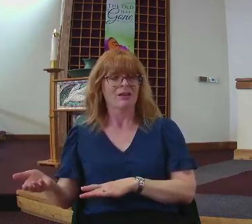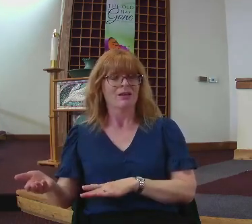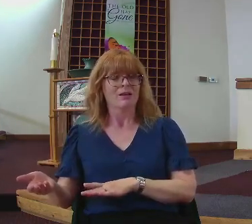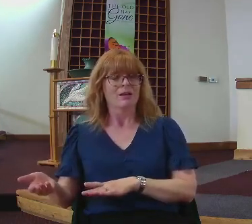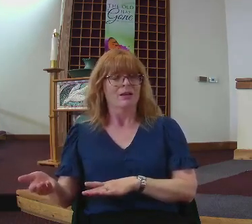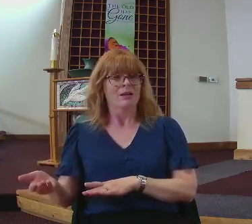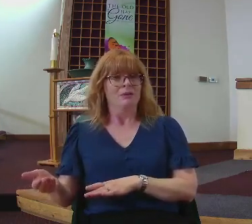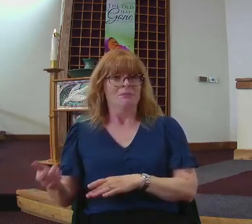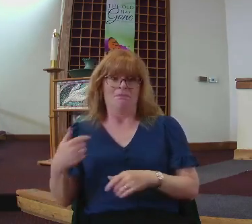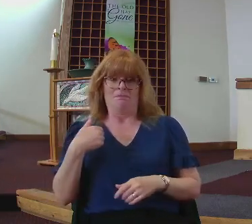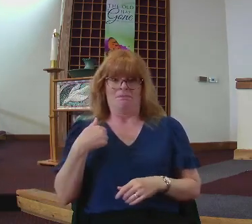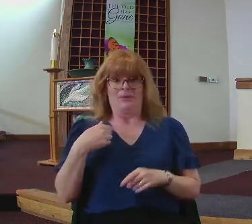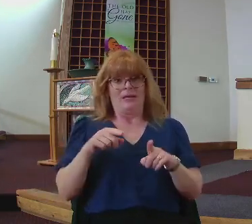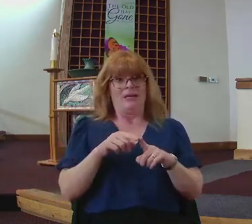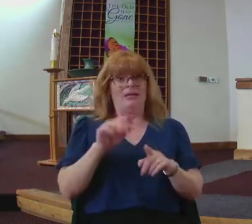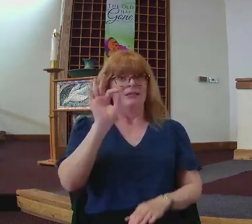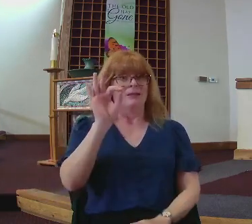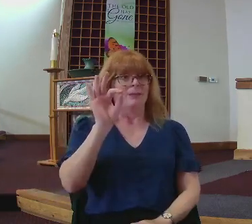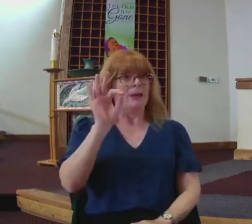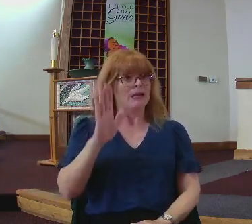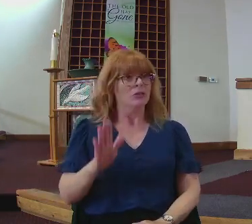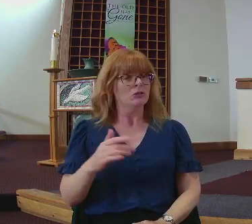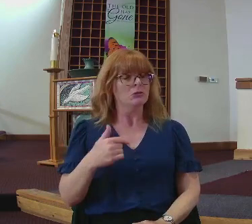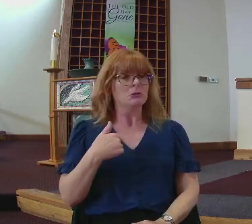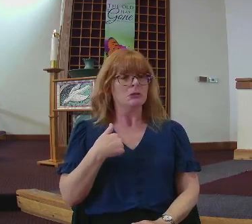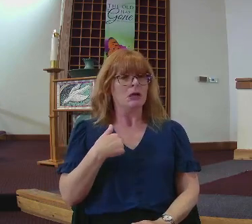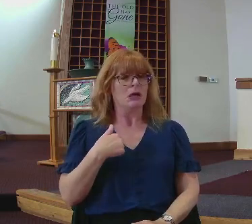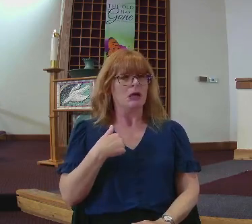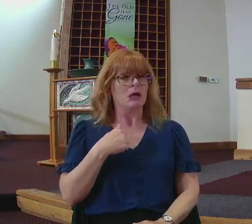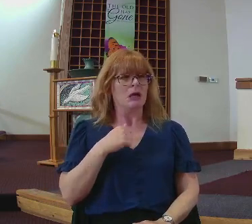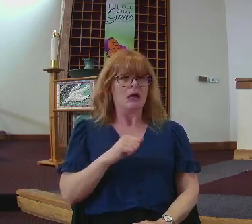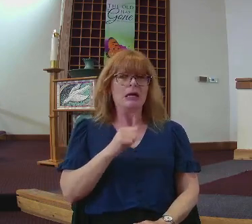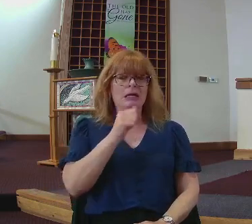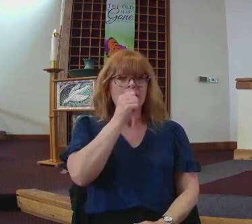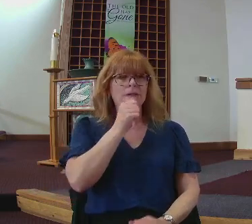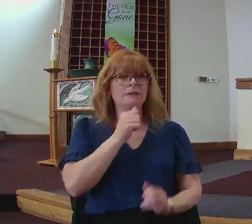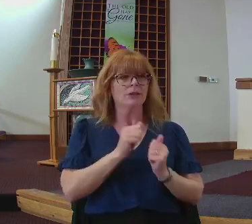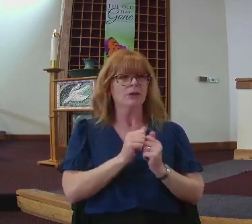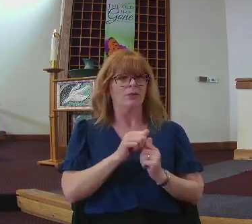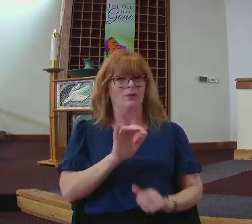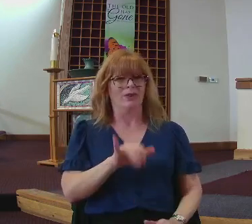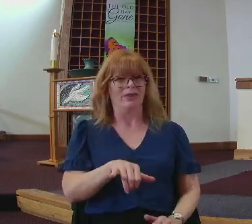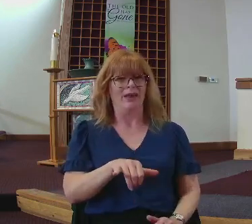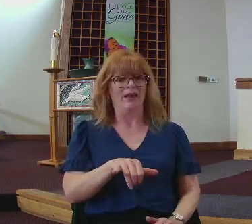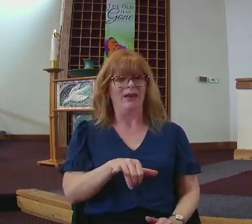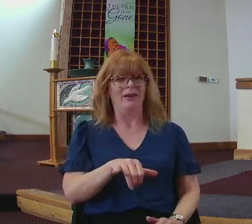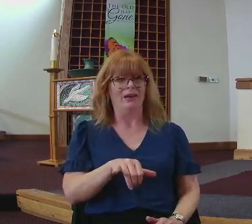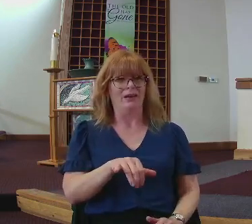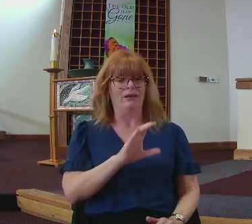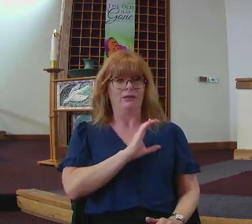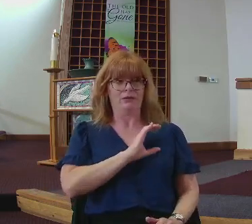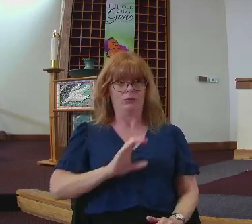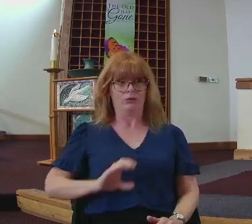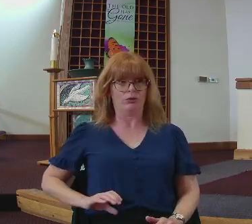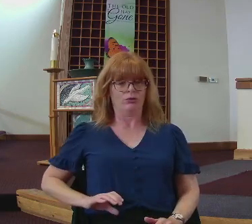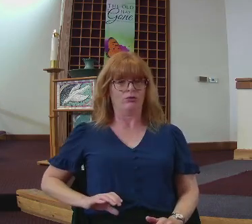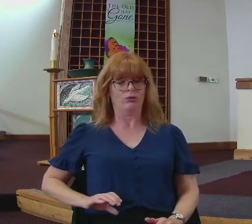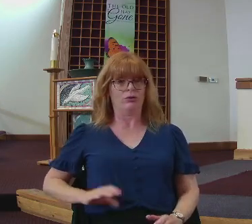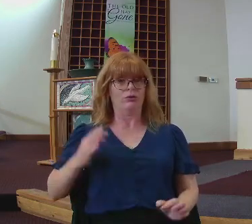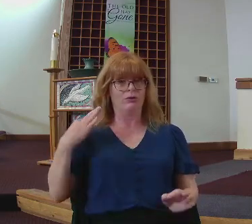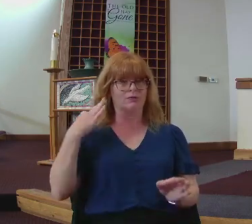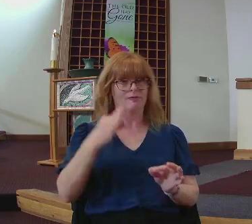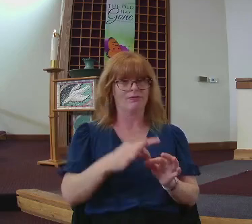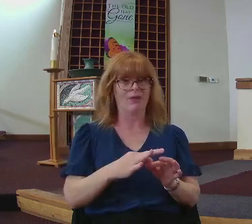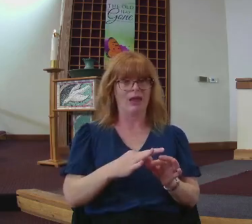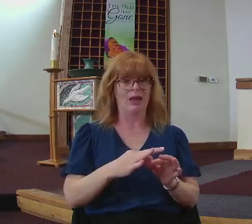as a pastor, I can deal with that because the Christian faith has